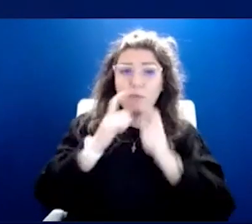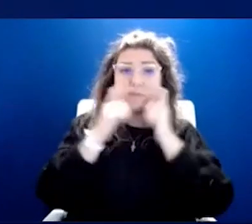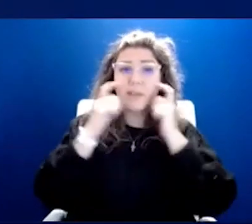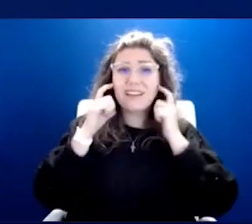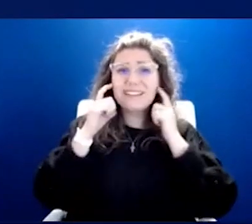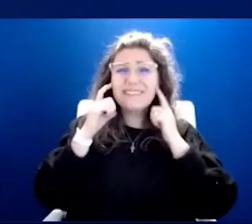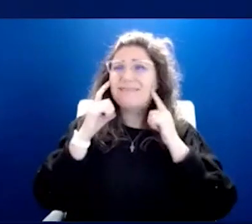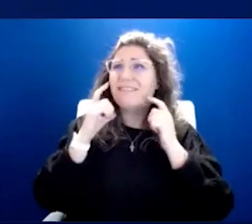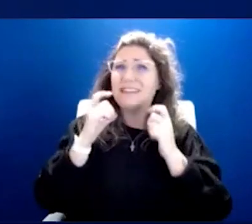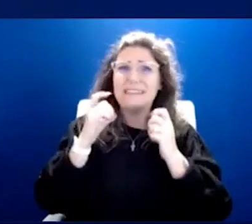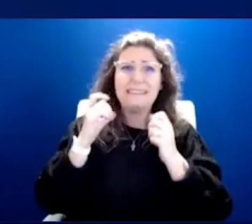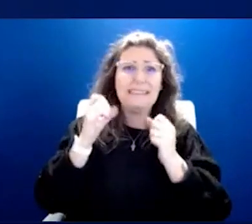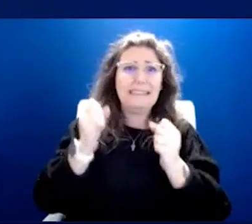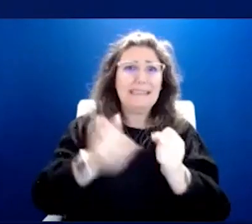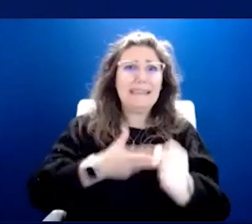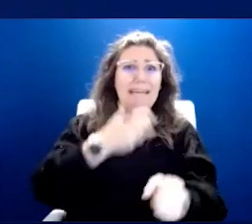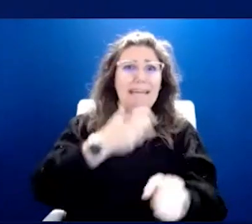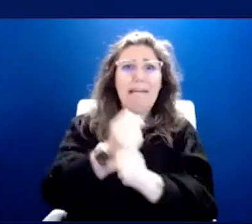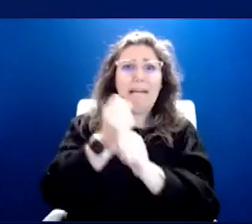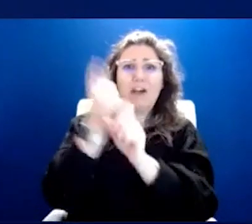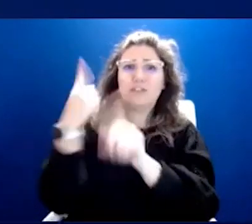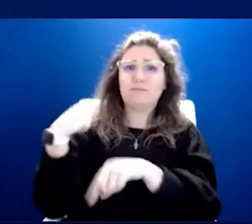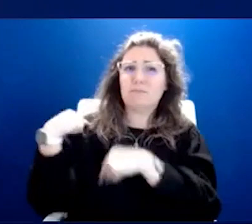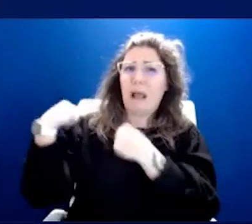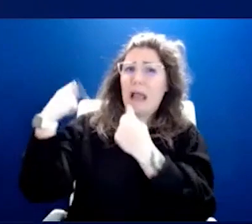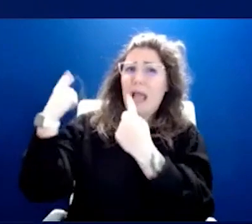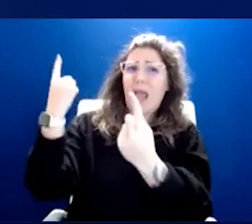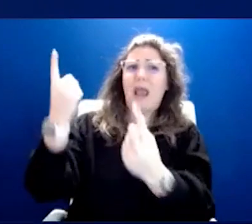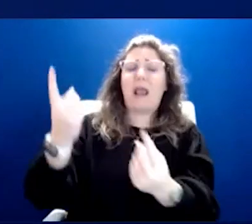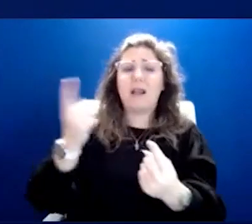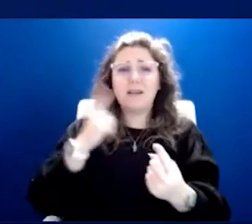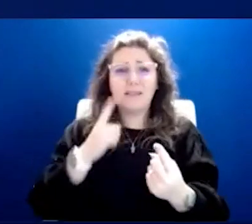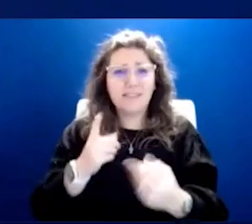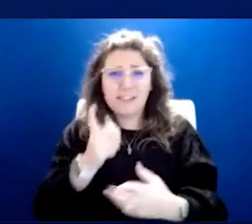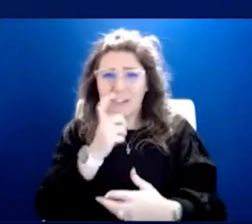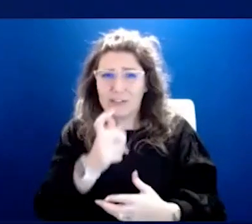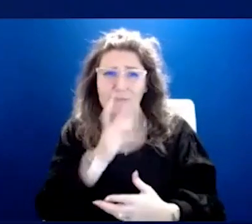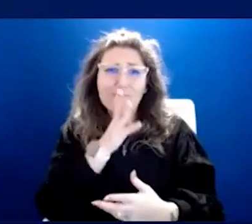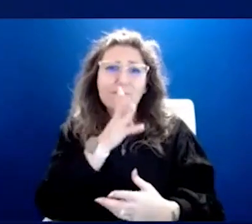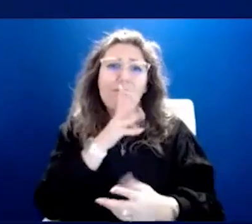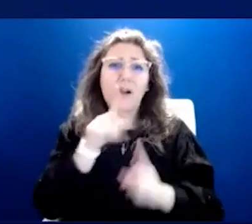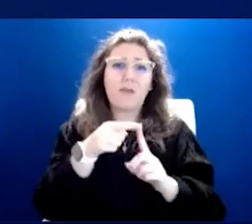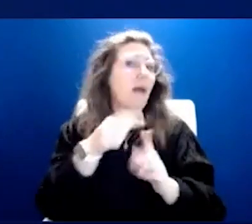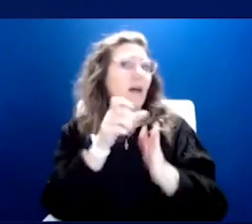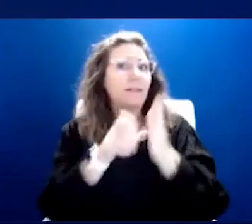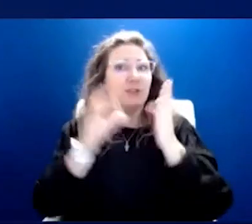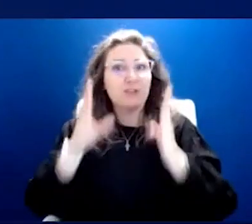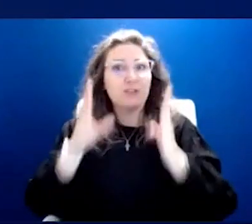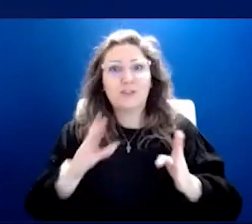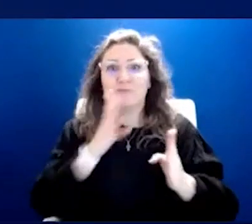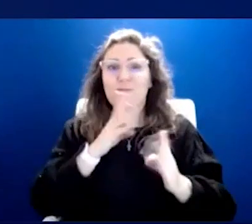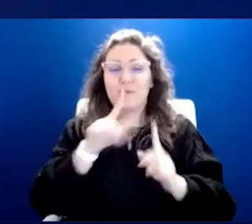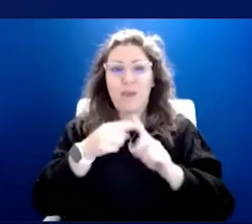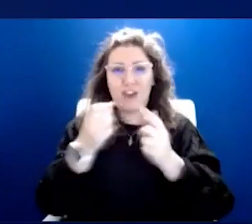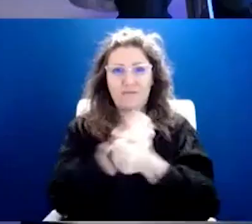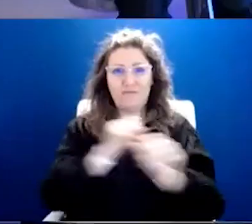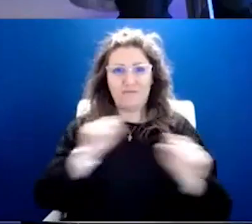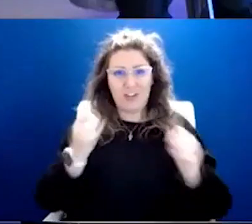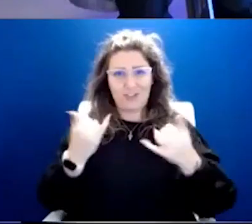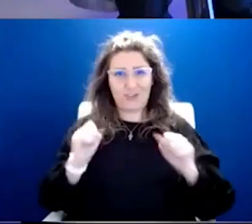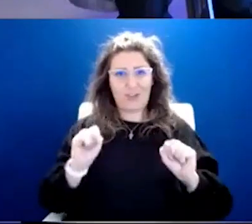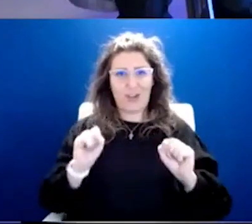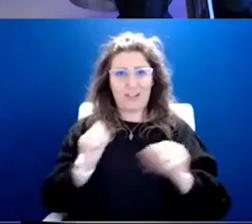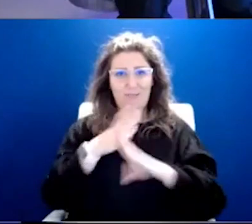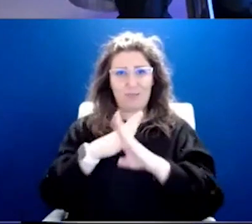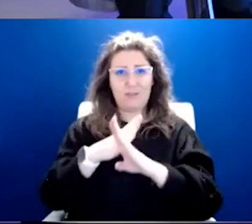right? You don't find surgeons who start talking about their liberty and their freedom. They're trying to protect their patients in the operating room. And themselves, room. Yeah, and of course. When